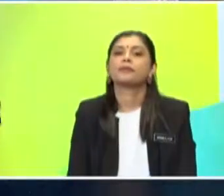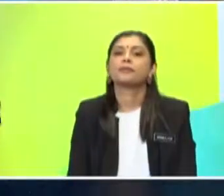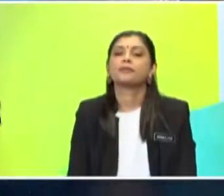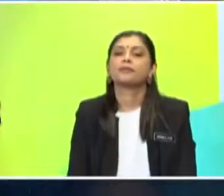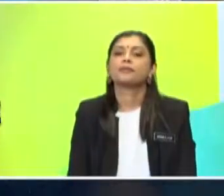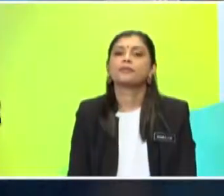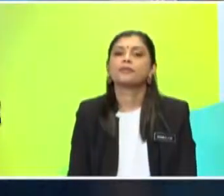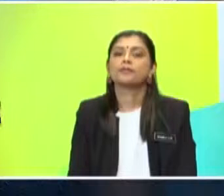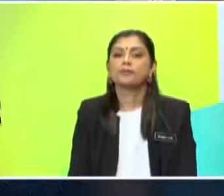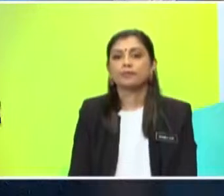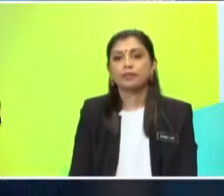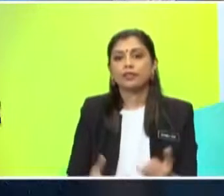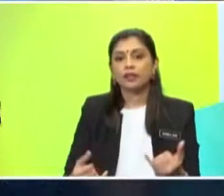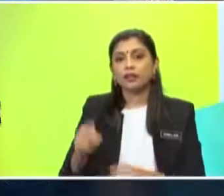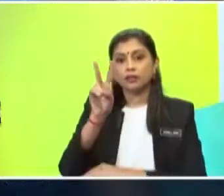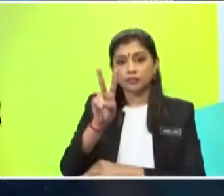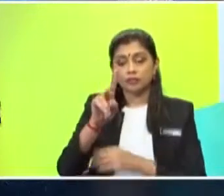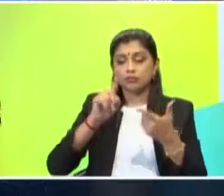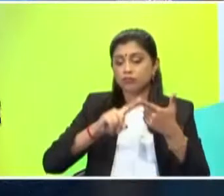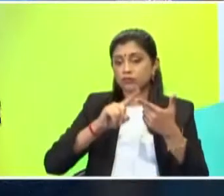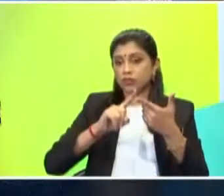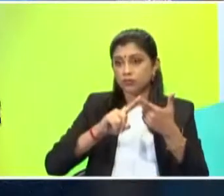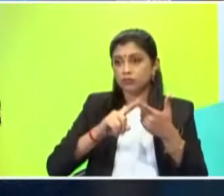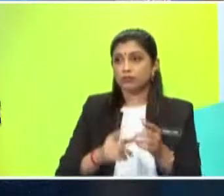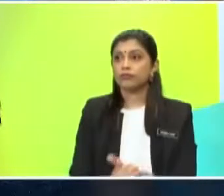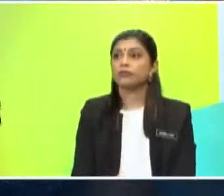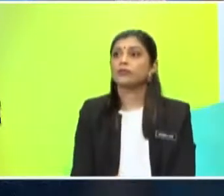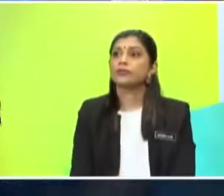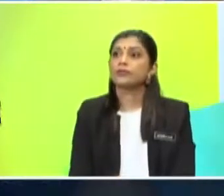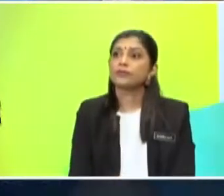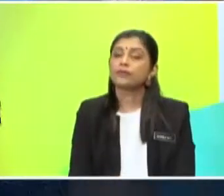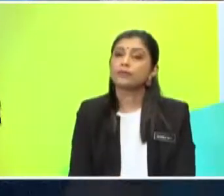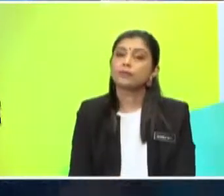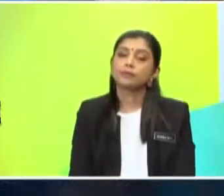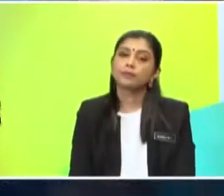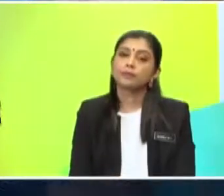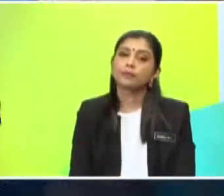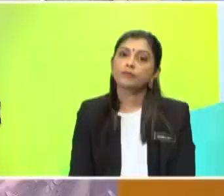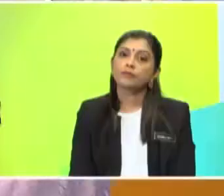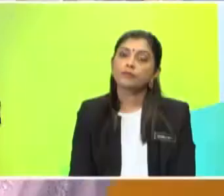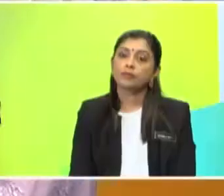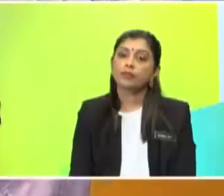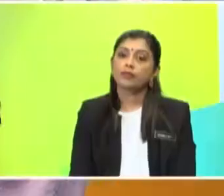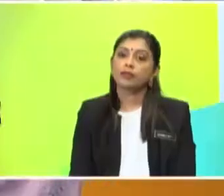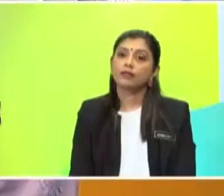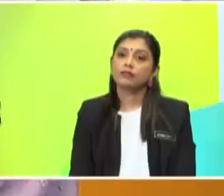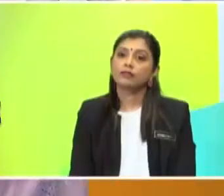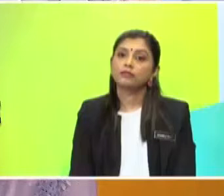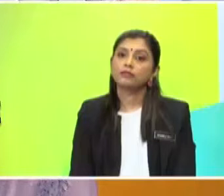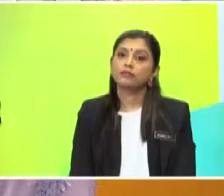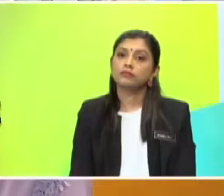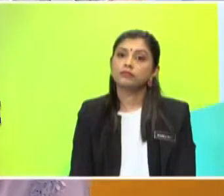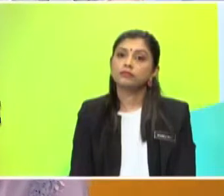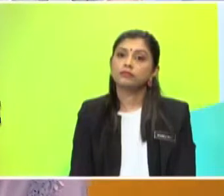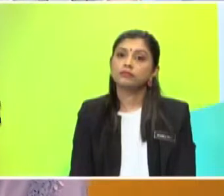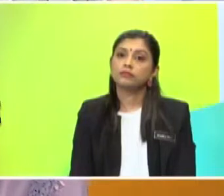to our second situation, Sean. So second situation will be read by anyone in the house. Who wants to read the second situation? Just now we